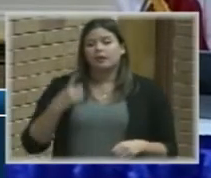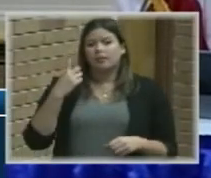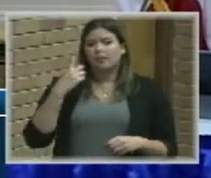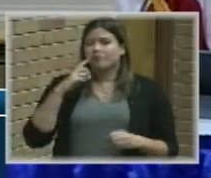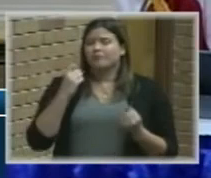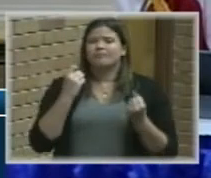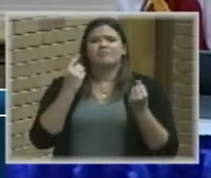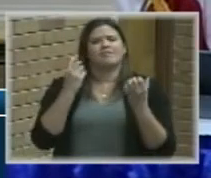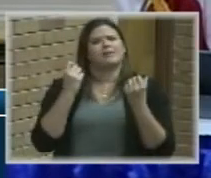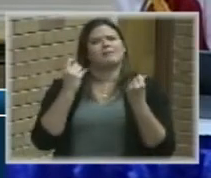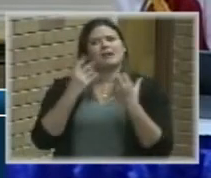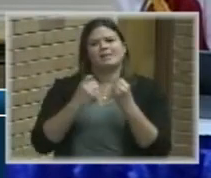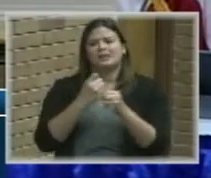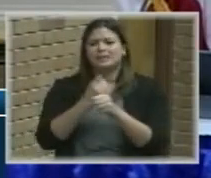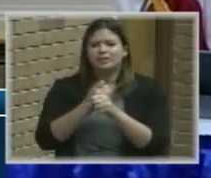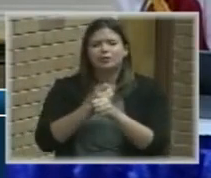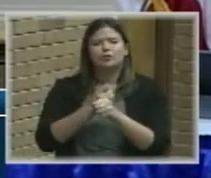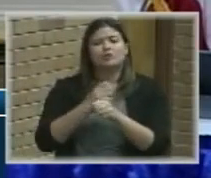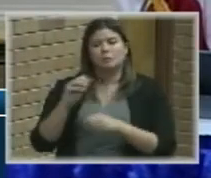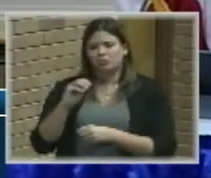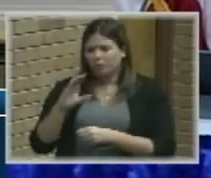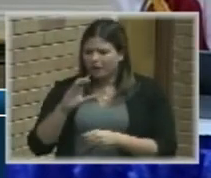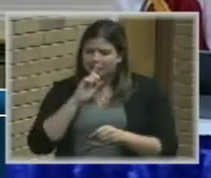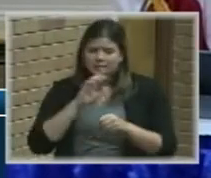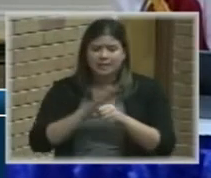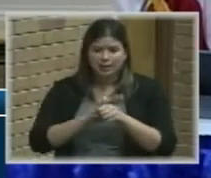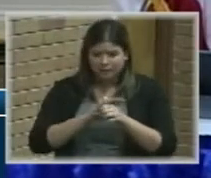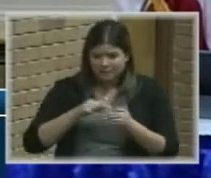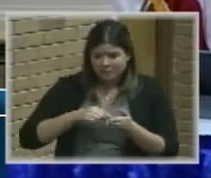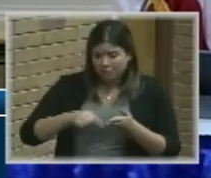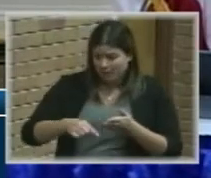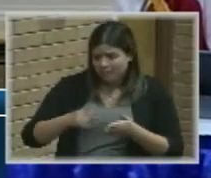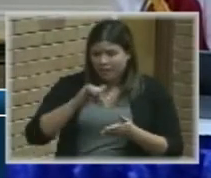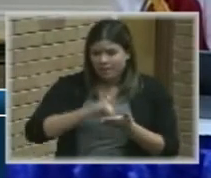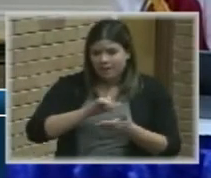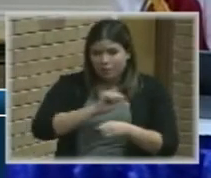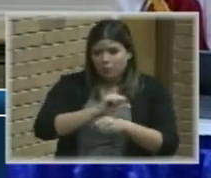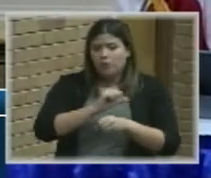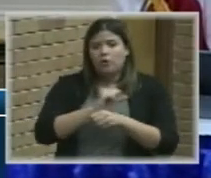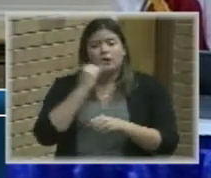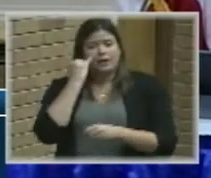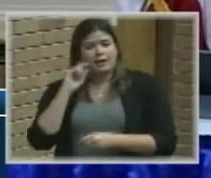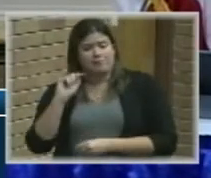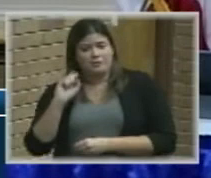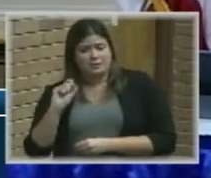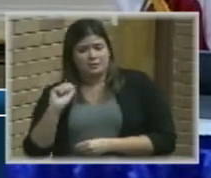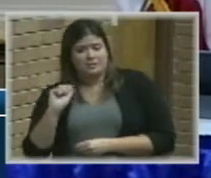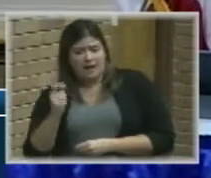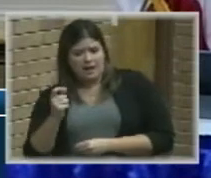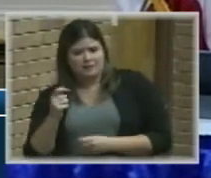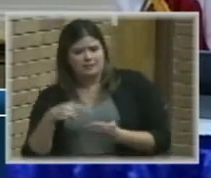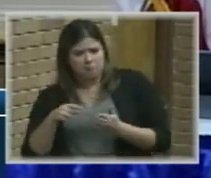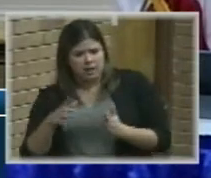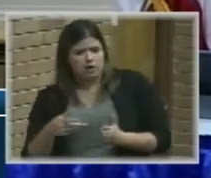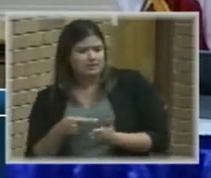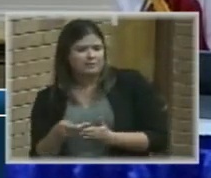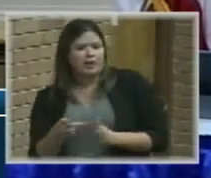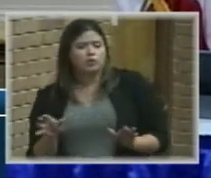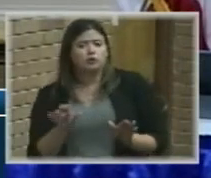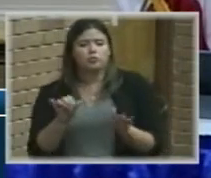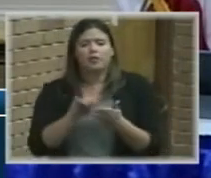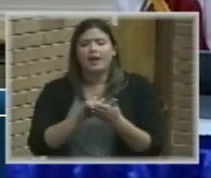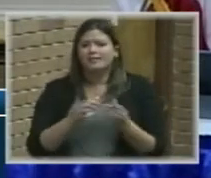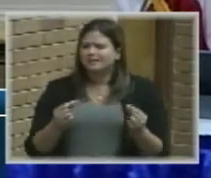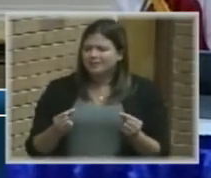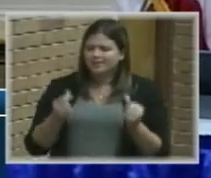Monroe has guaranteed payment of that work if the taxpayer has failed to. The County of Monroe suddenly at the end